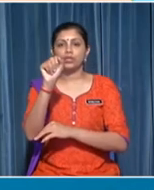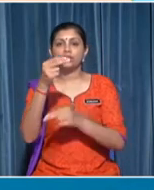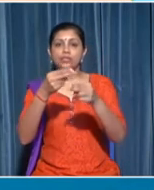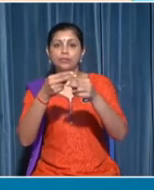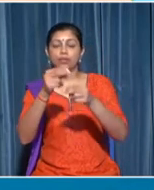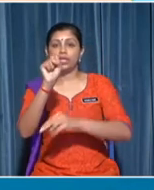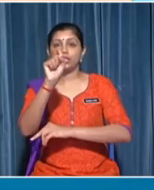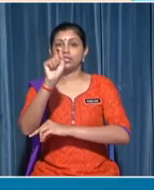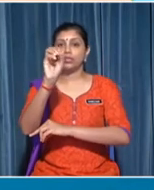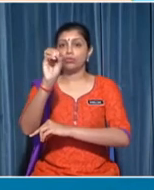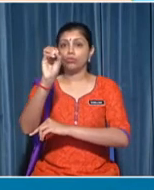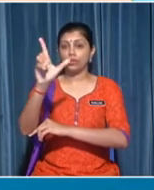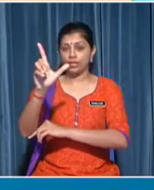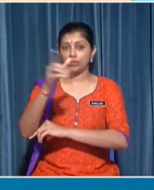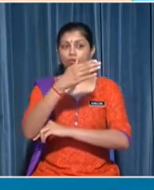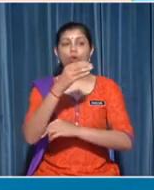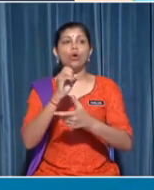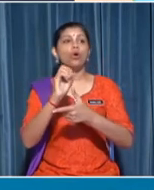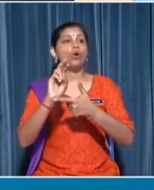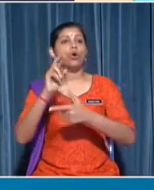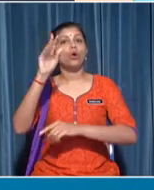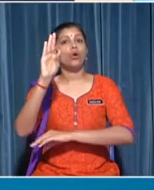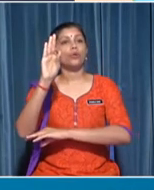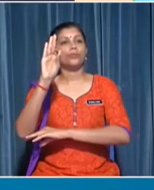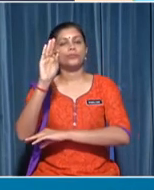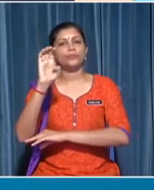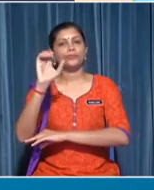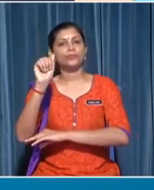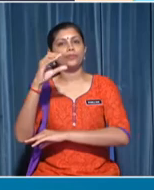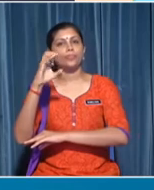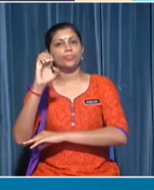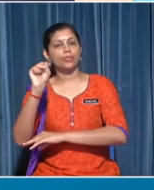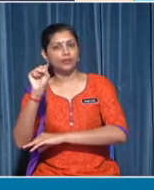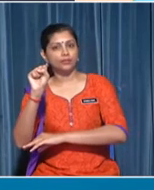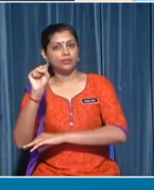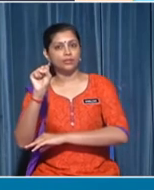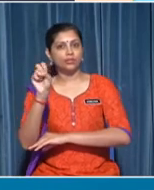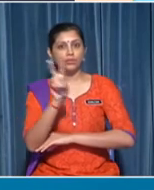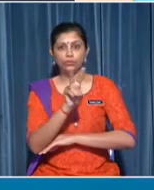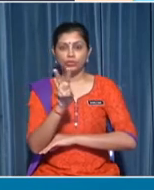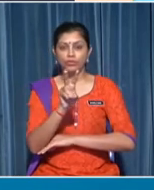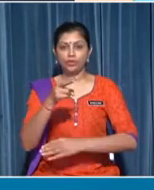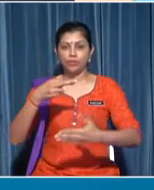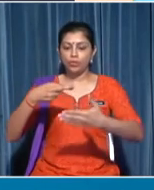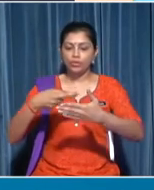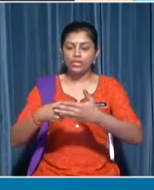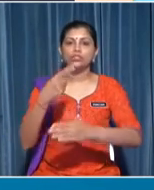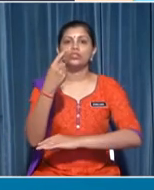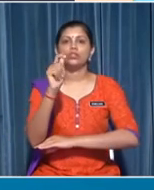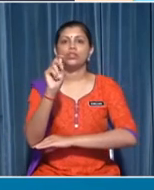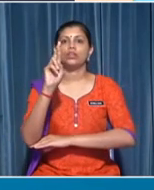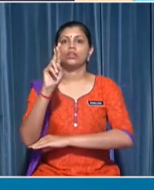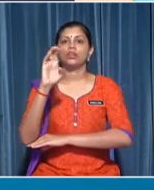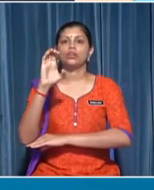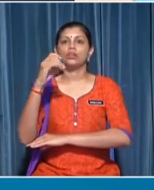or feces. And then this stool will reach our rectum and then to